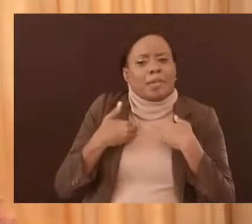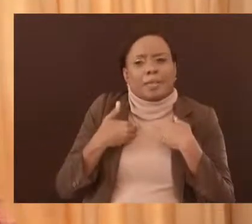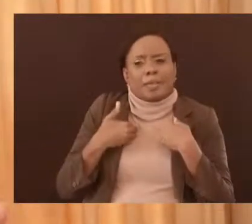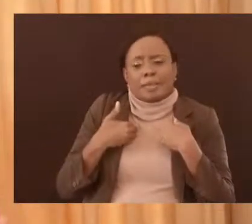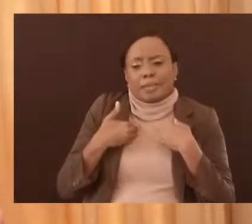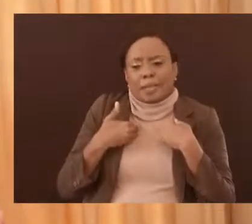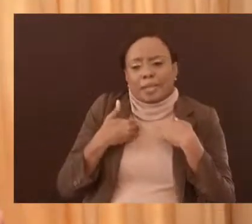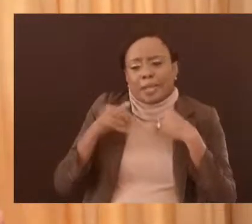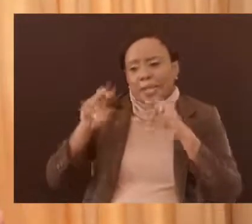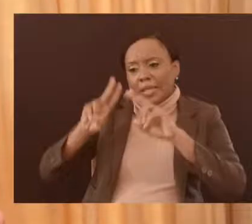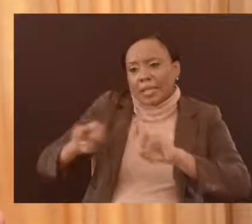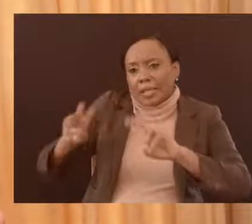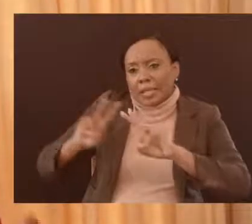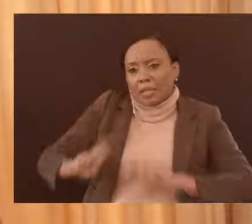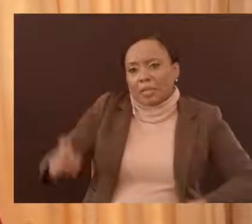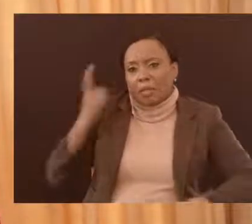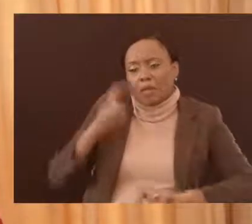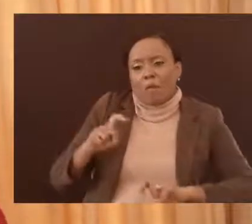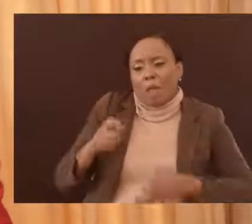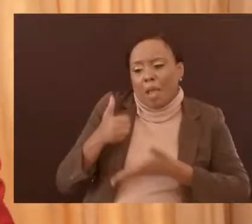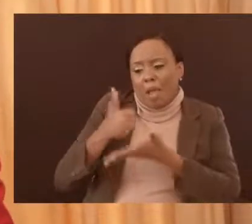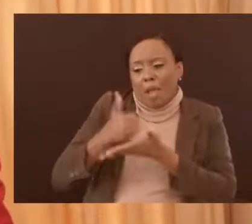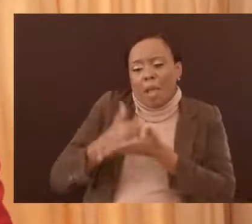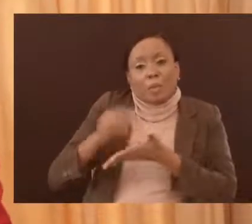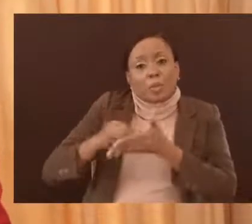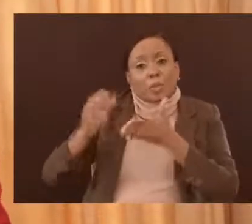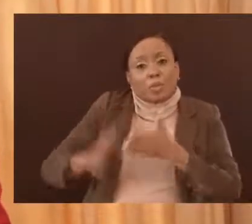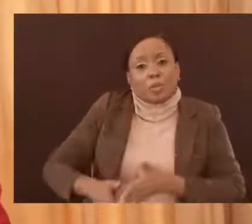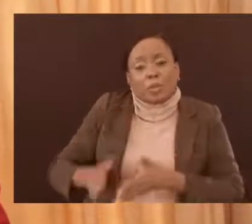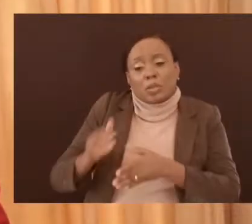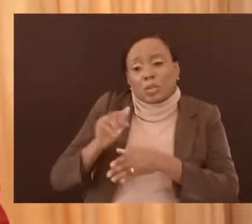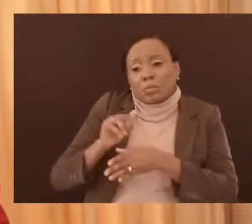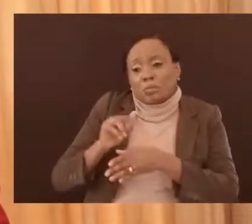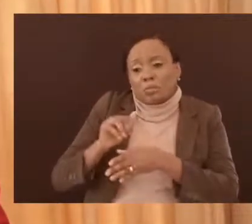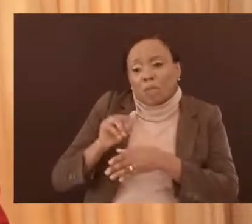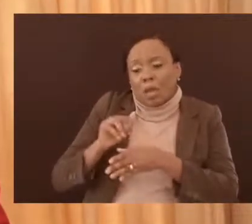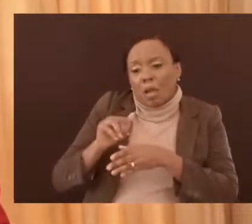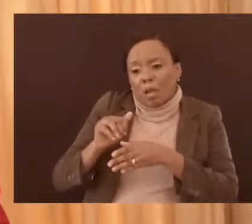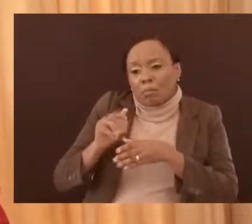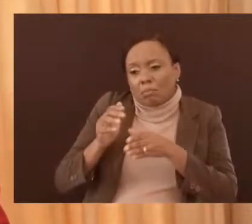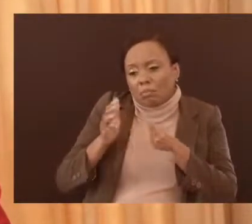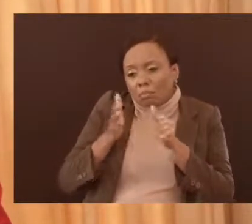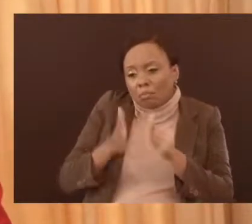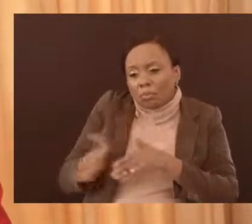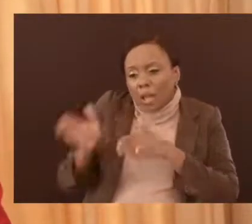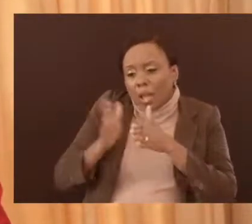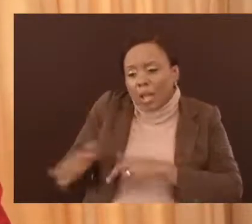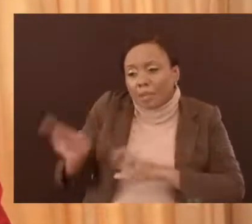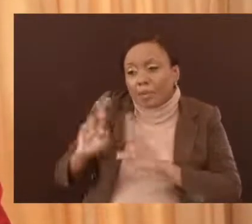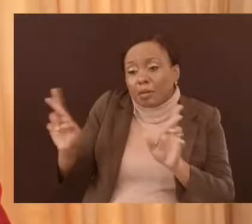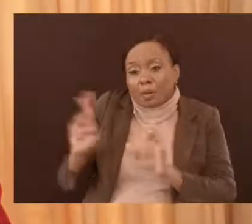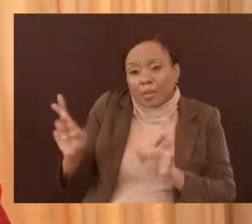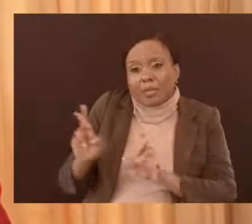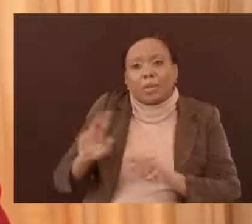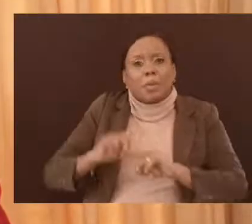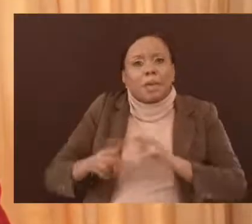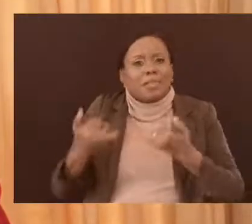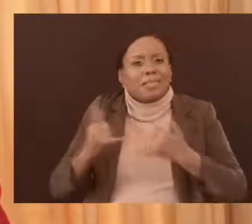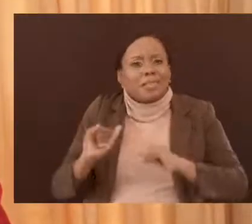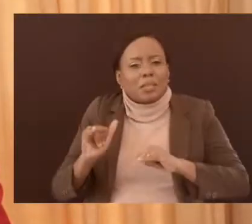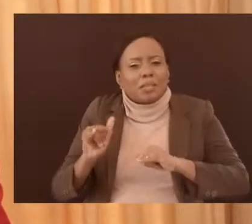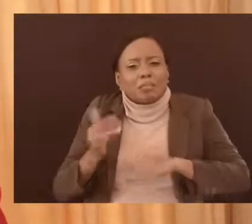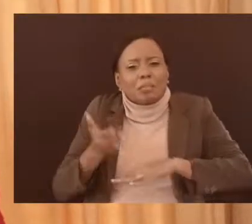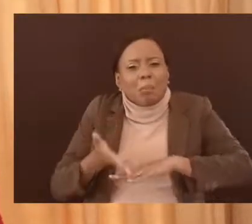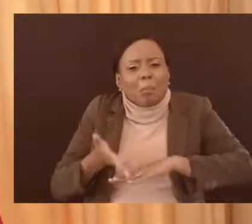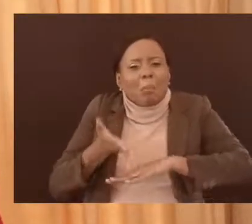snapshot of where the children were, while they're not where they need to be, the truth is that there has been an increase in obviously their performance